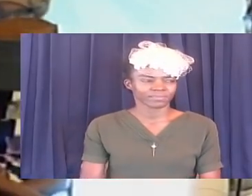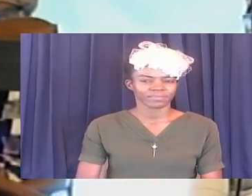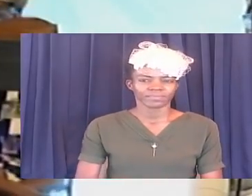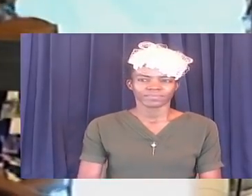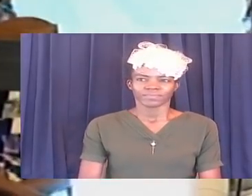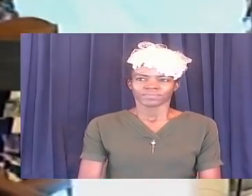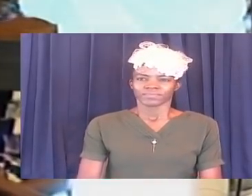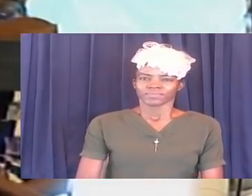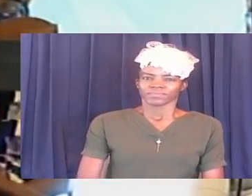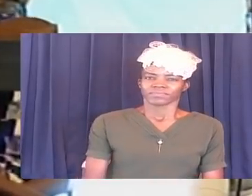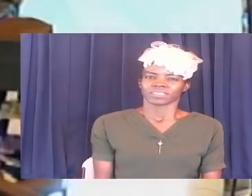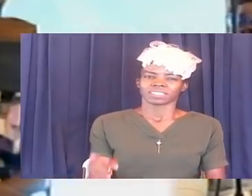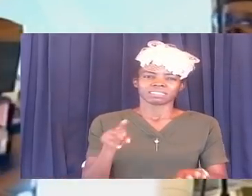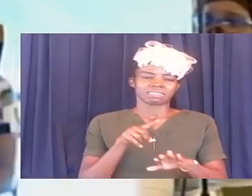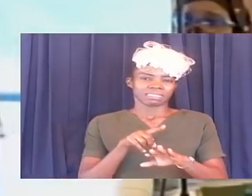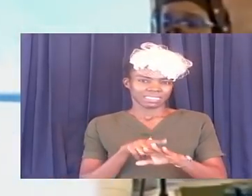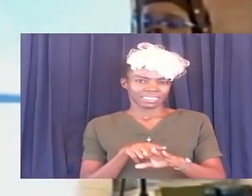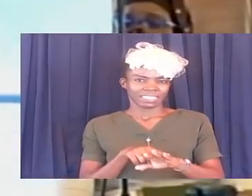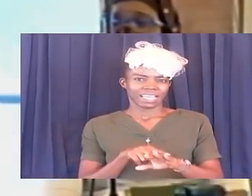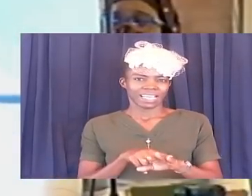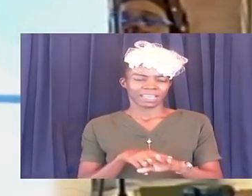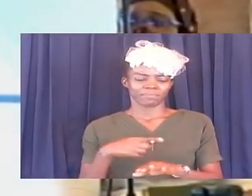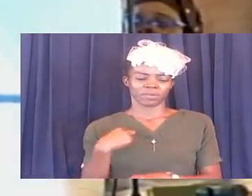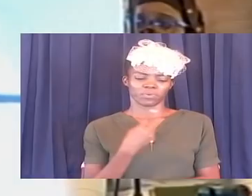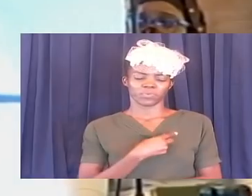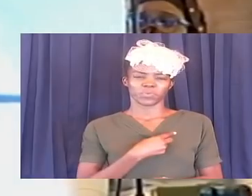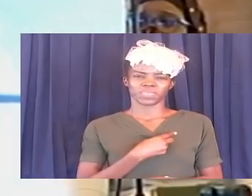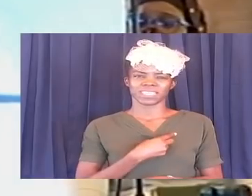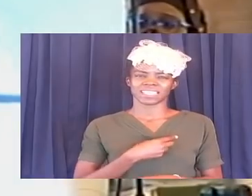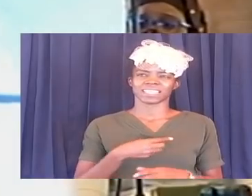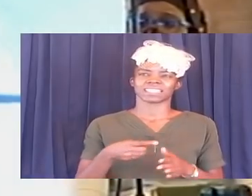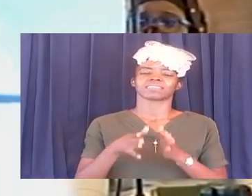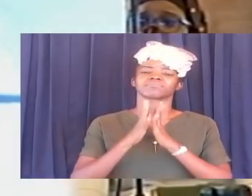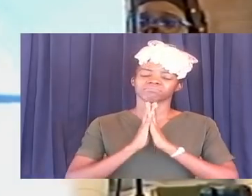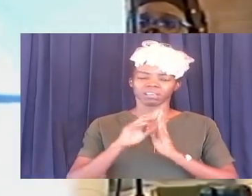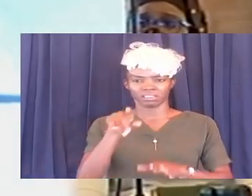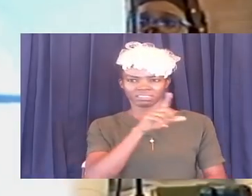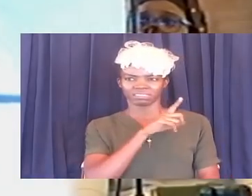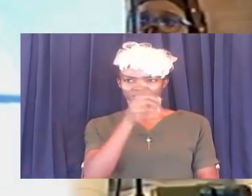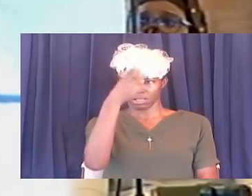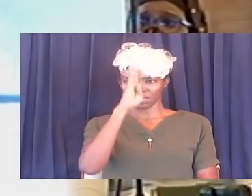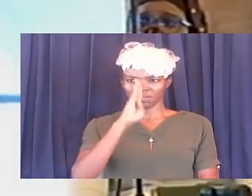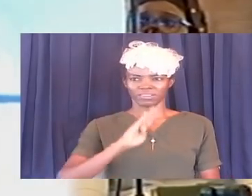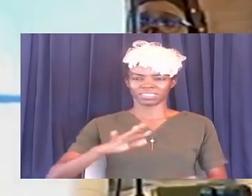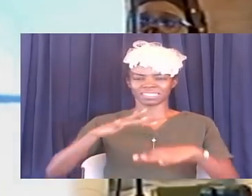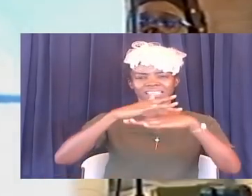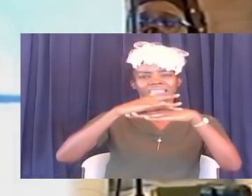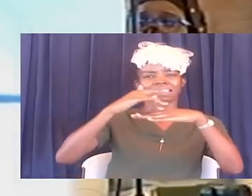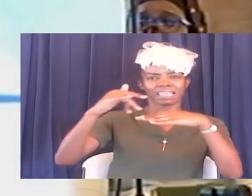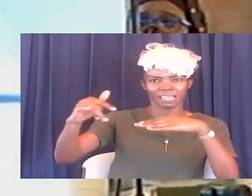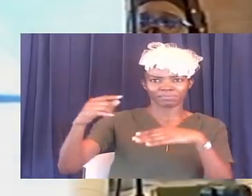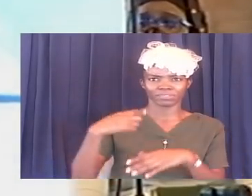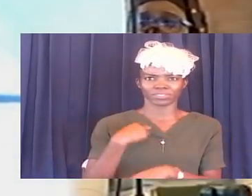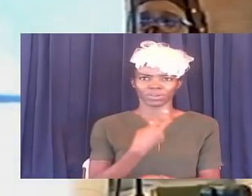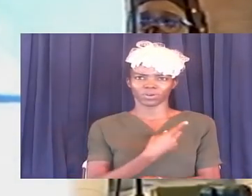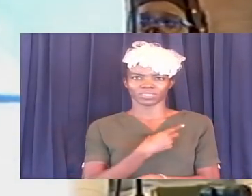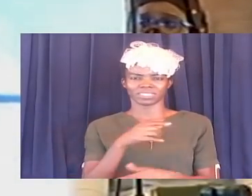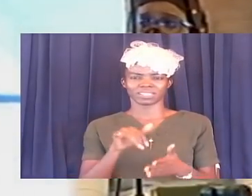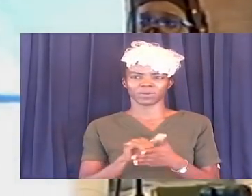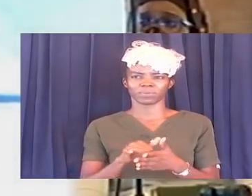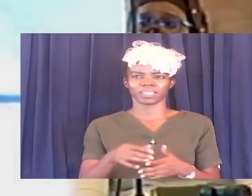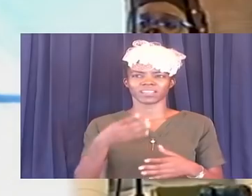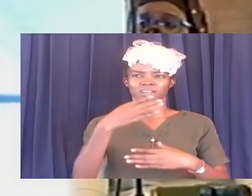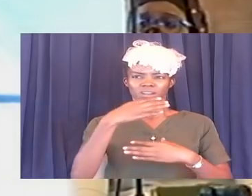And it's about time that we ask the Lord to empty us, so we can hunger and thirst after